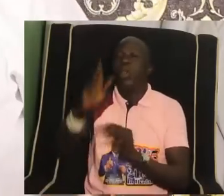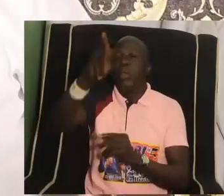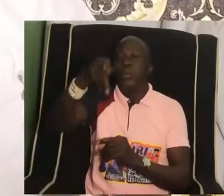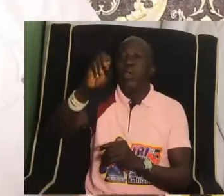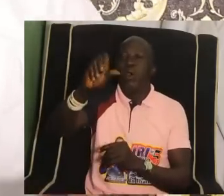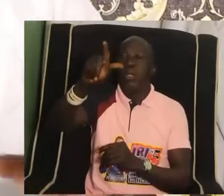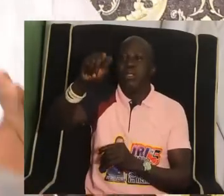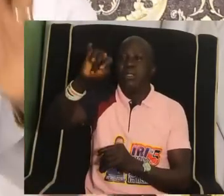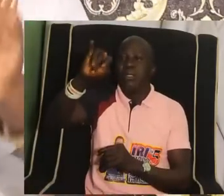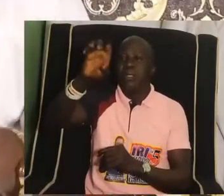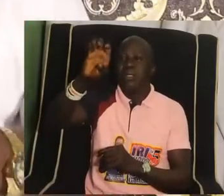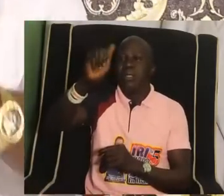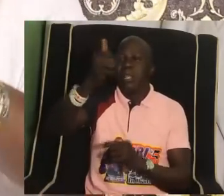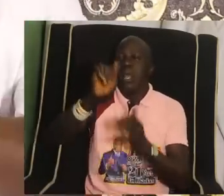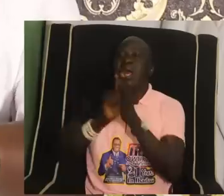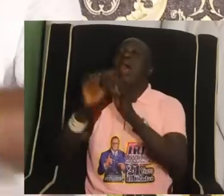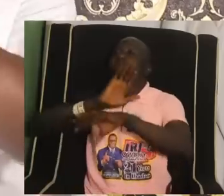We allow the great politicians.